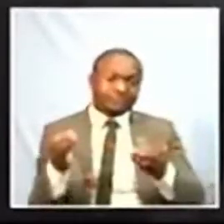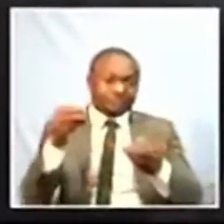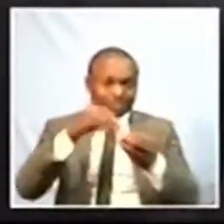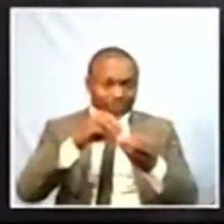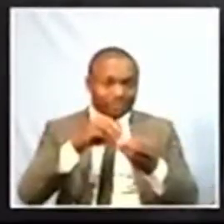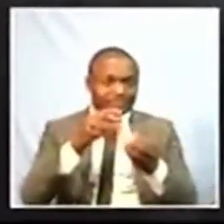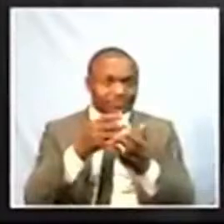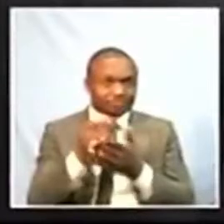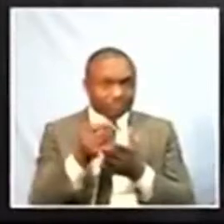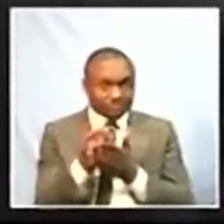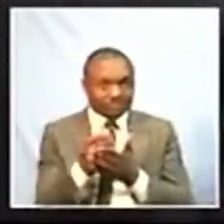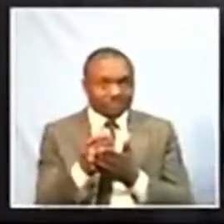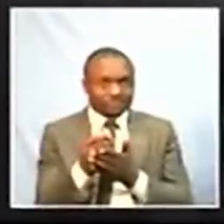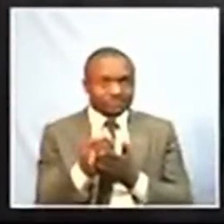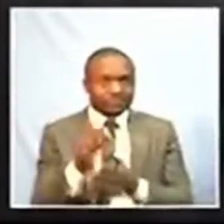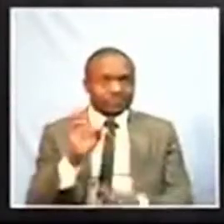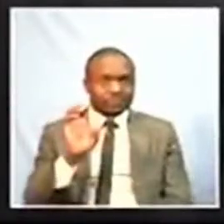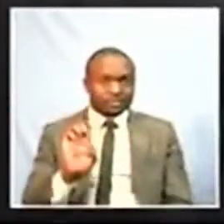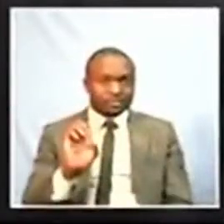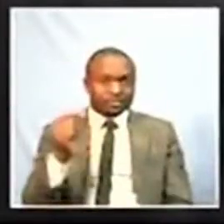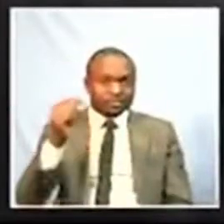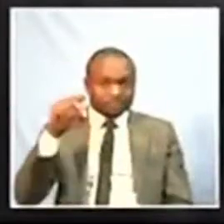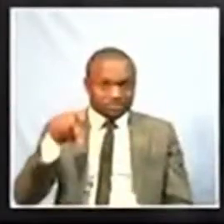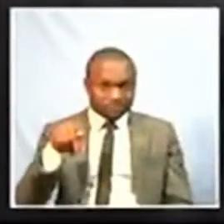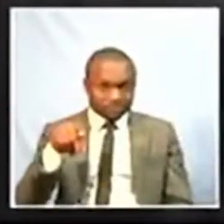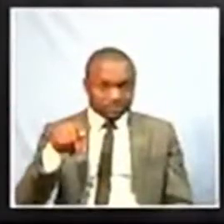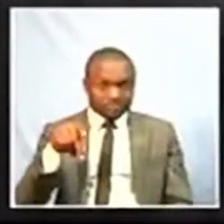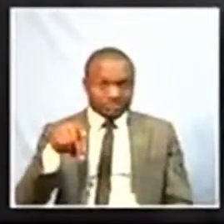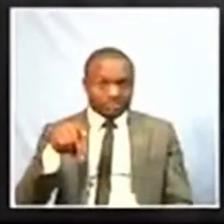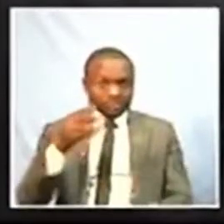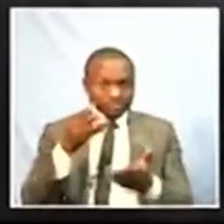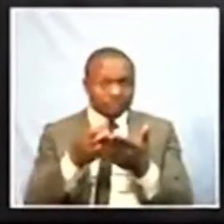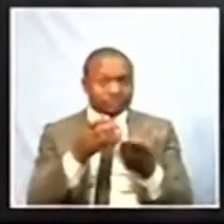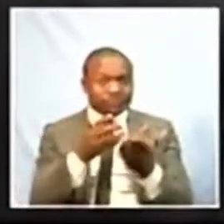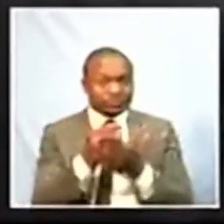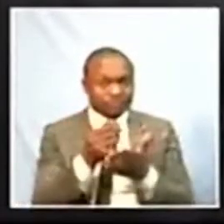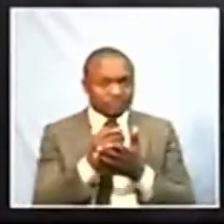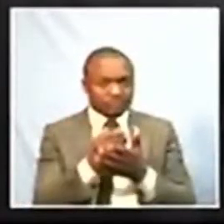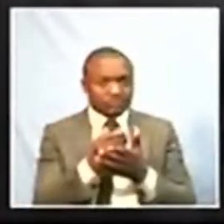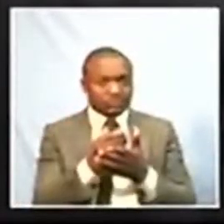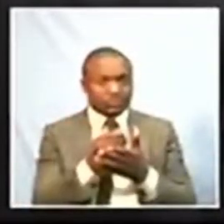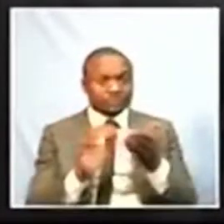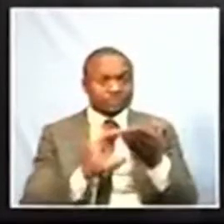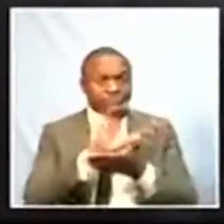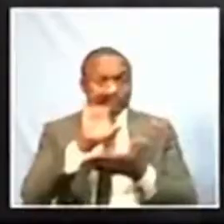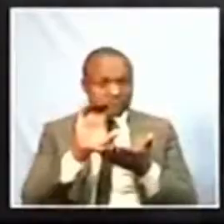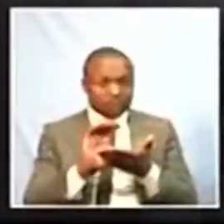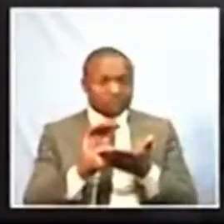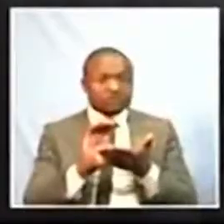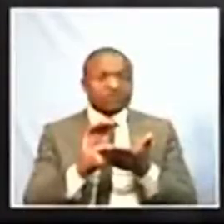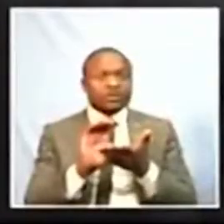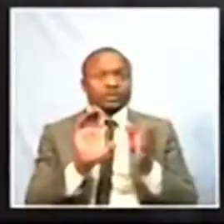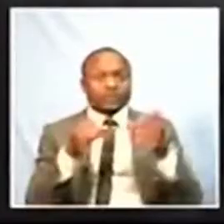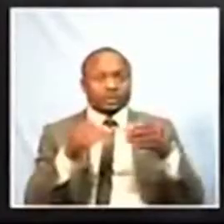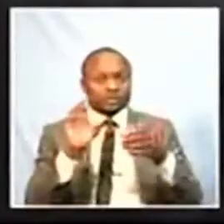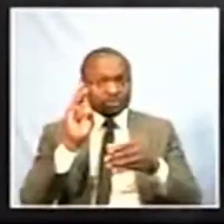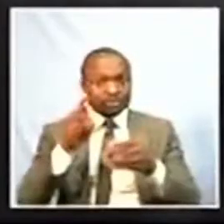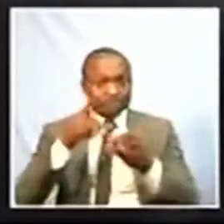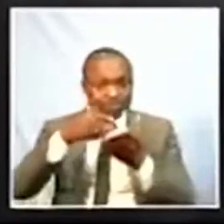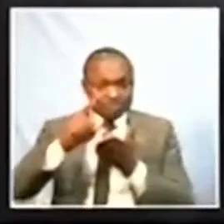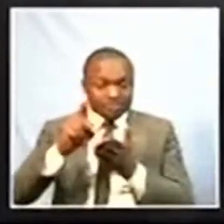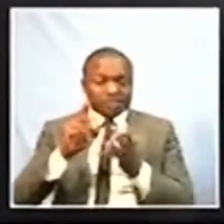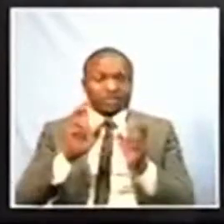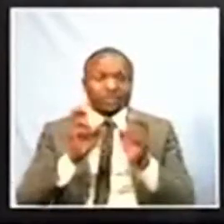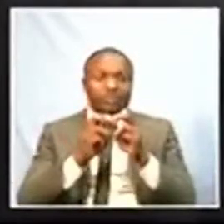which once the EGP flotation is done, these funds are seated in CHOMA Municipal Council, should be able to pay the contractors. The money is not